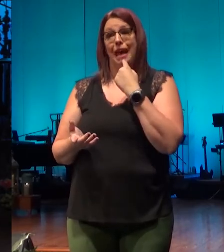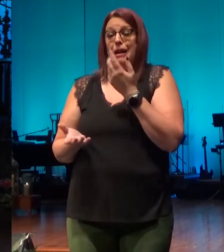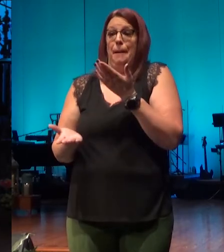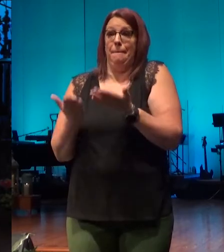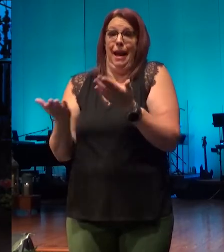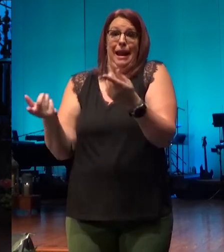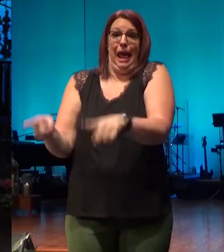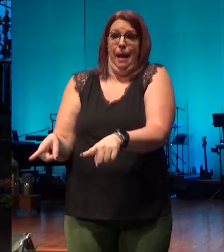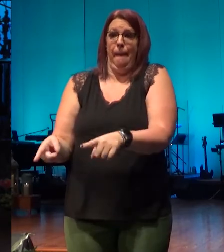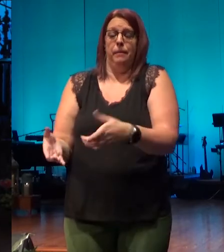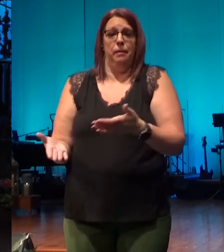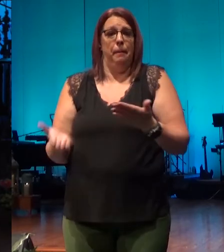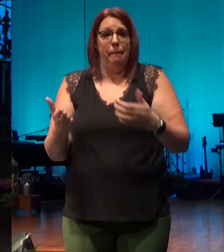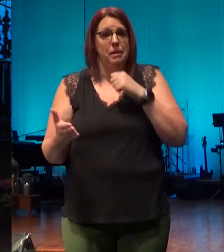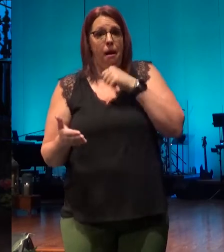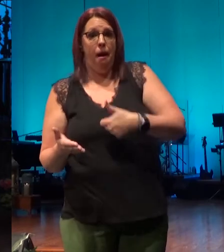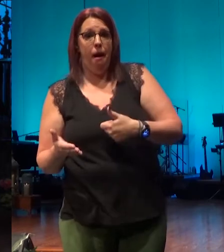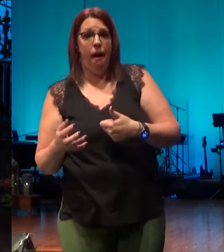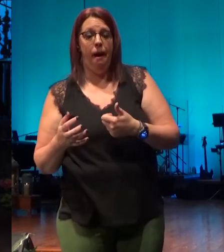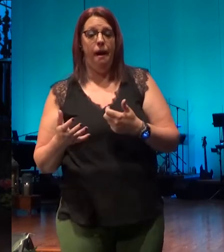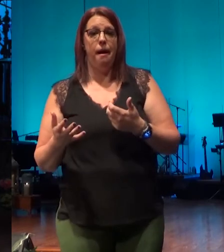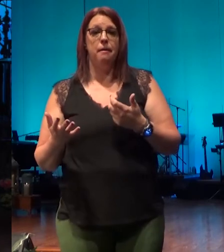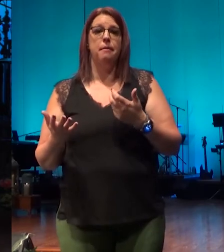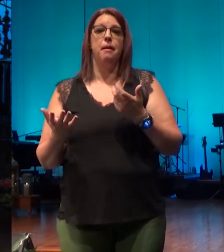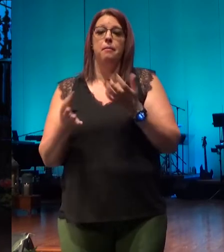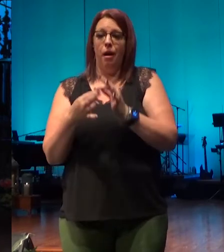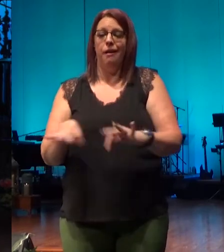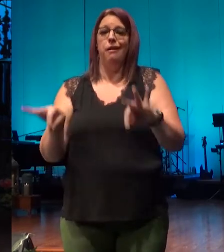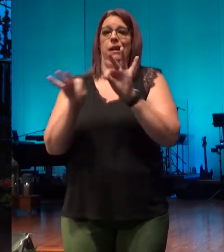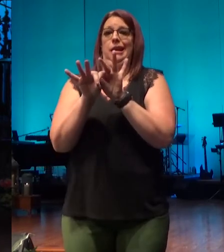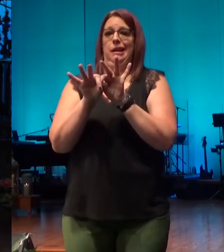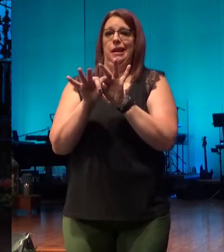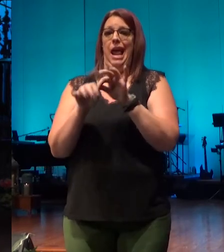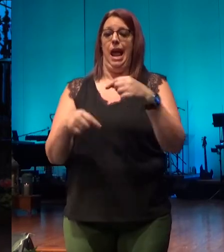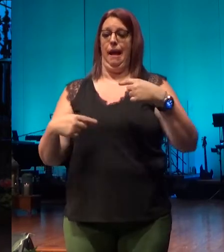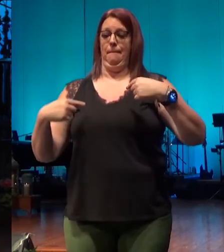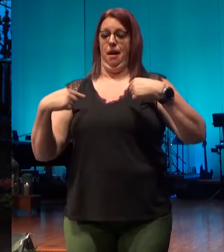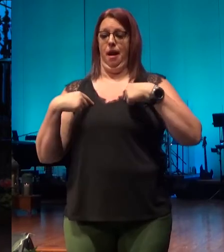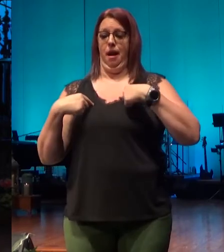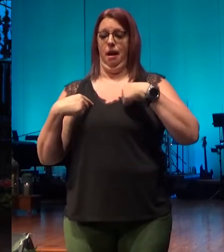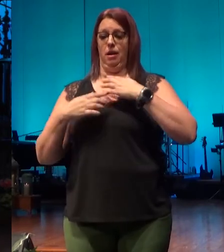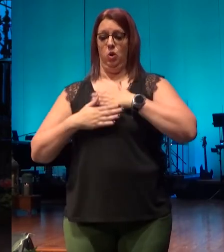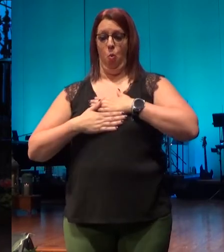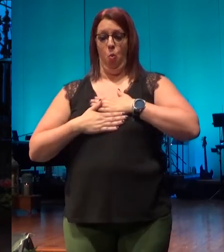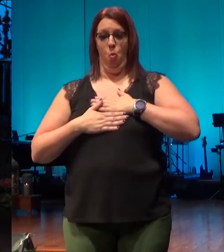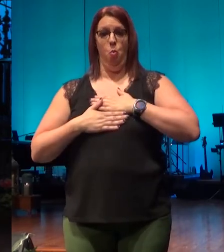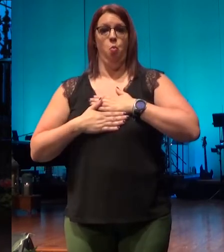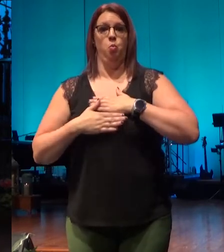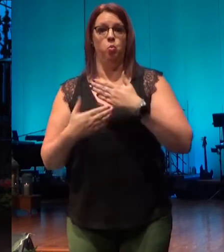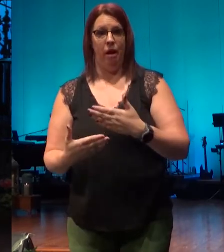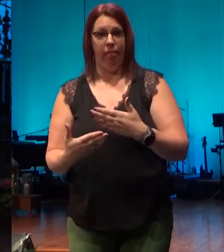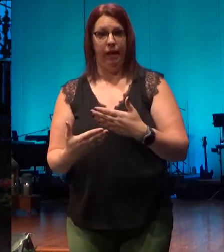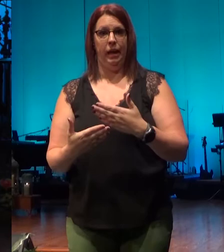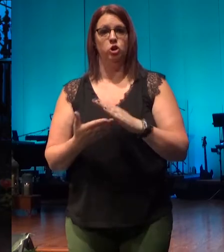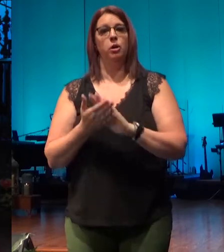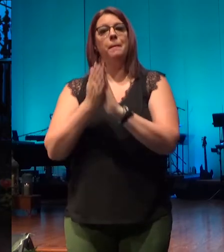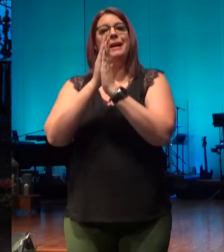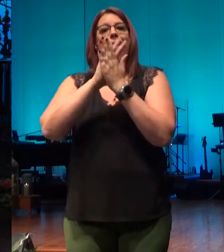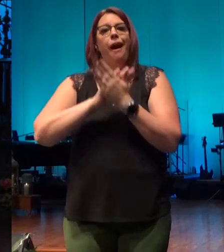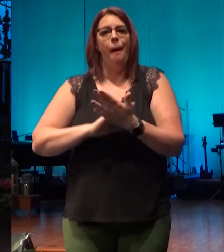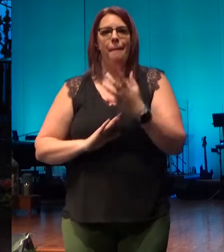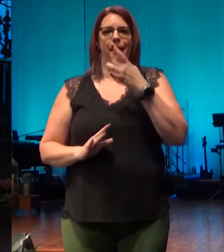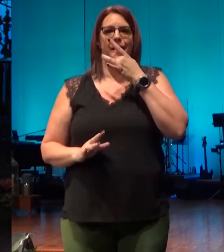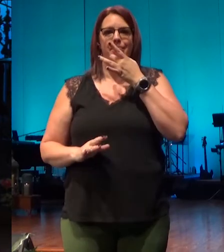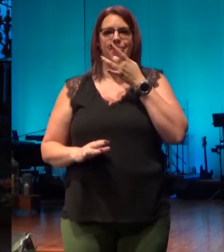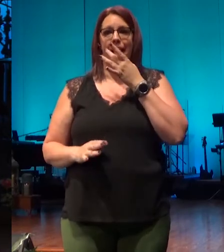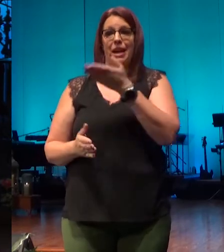Maybe it won't. But what matters most is, am I willing to be a being of light and presence to them